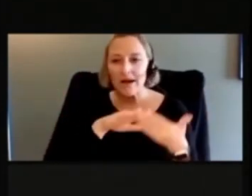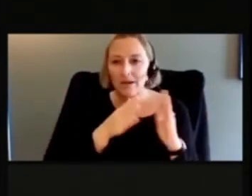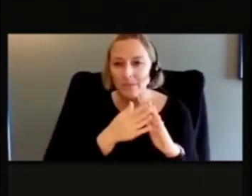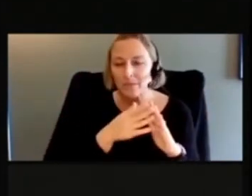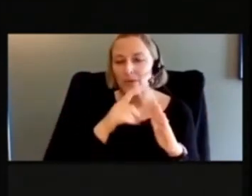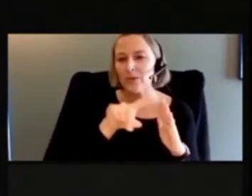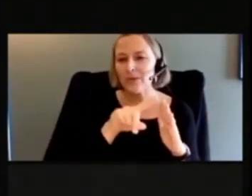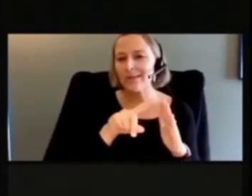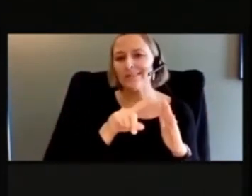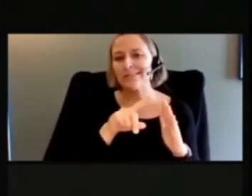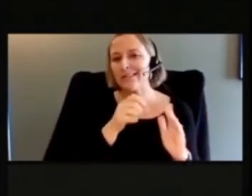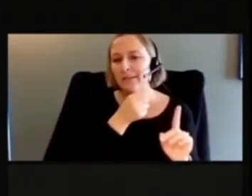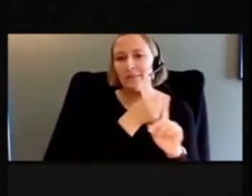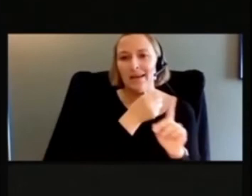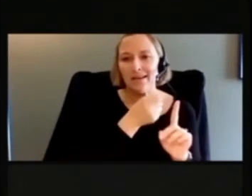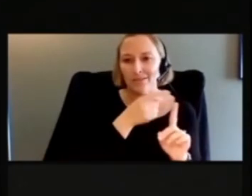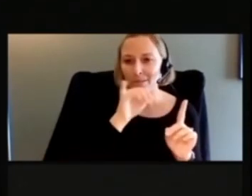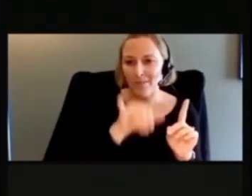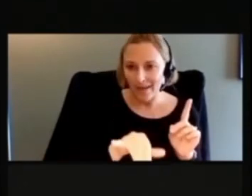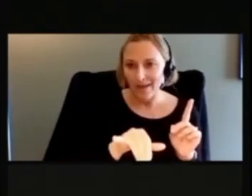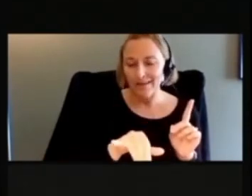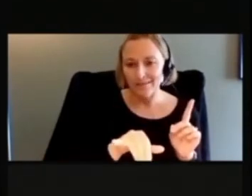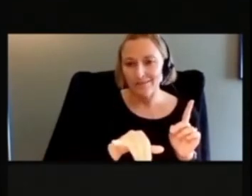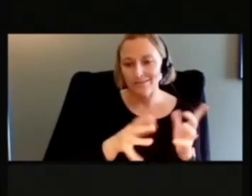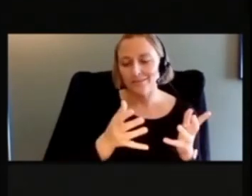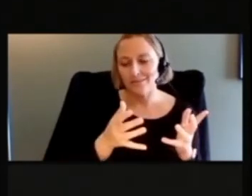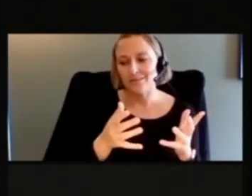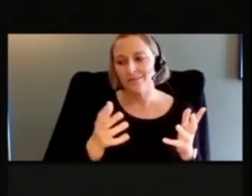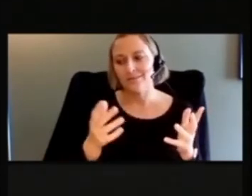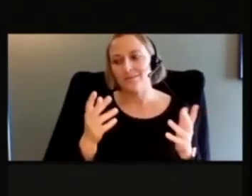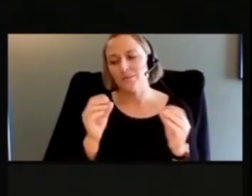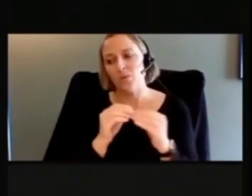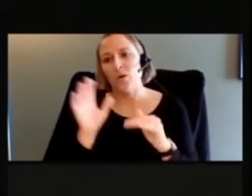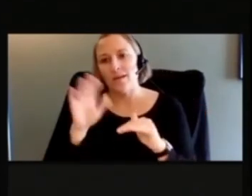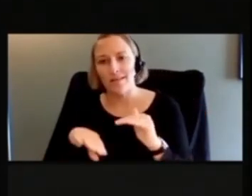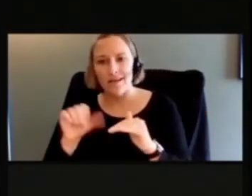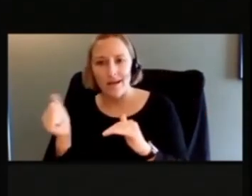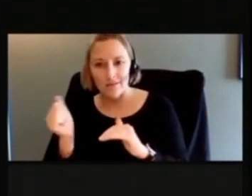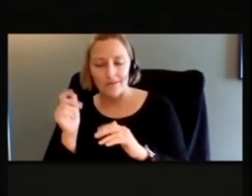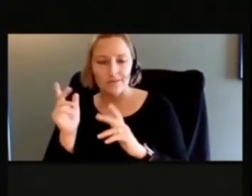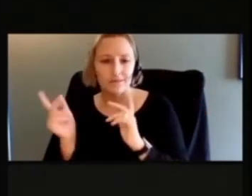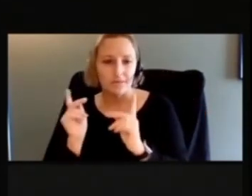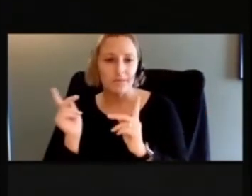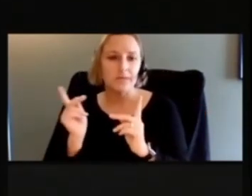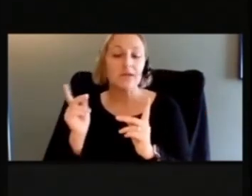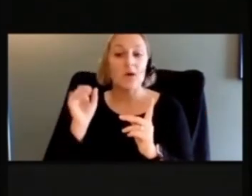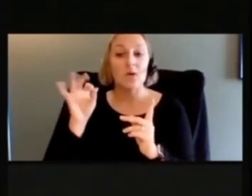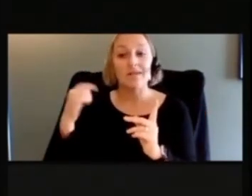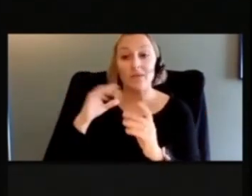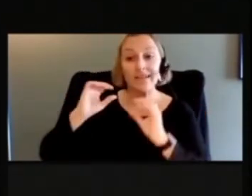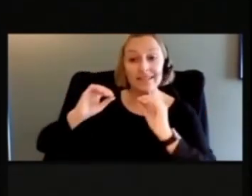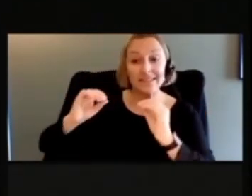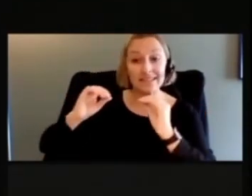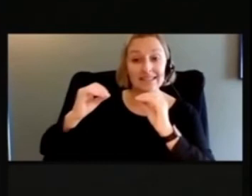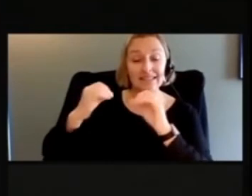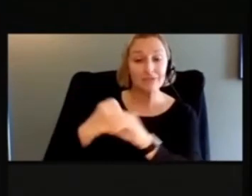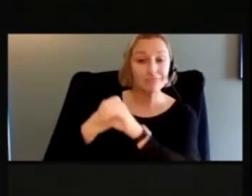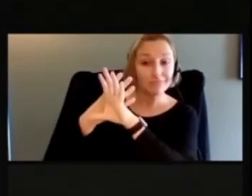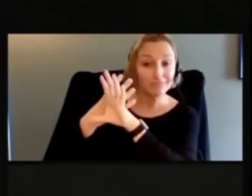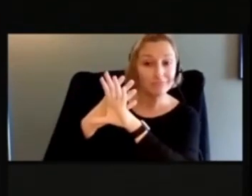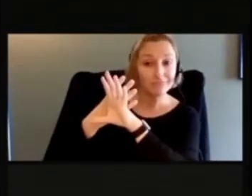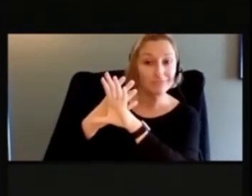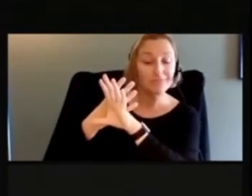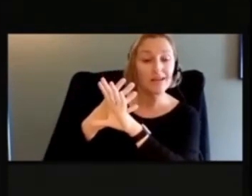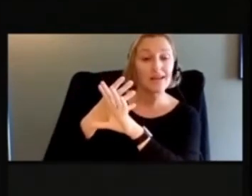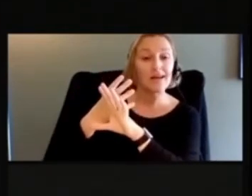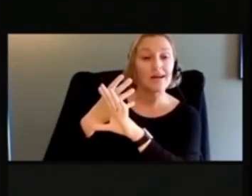communities disproportionately impacted by the digital divide. And so what happens when classes are taught remotely, but not everyone